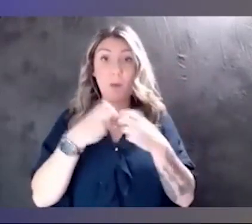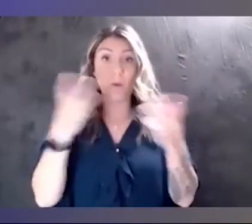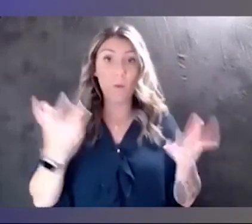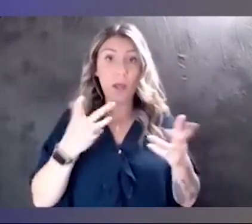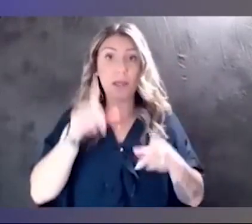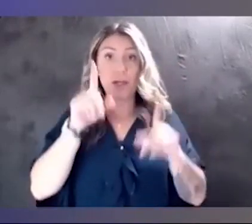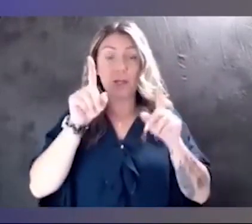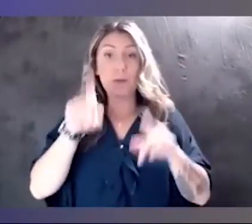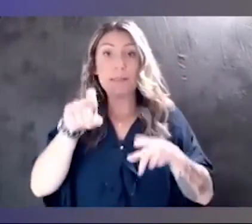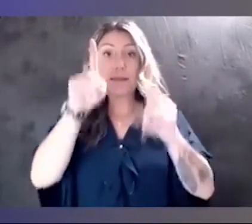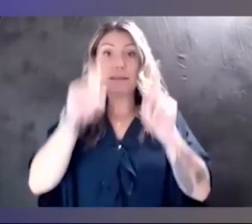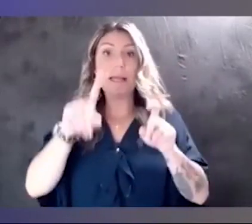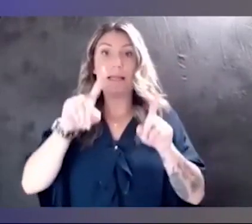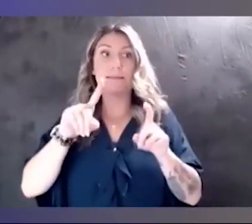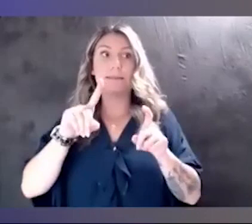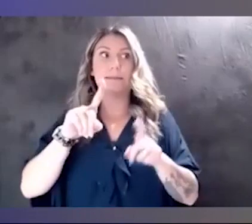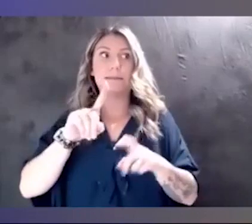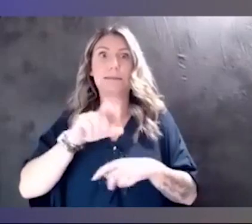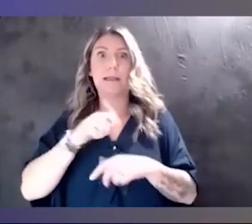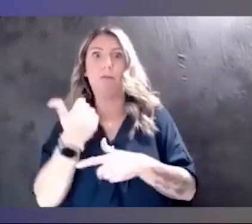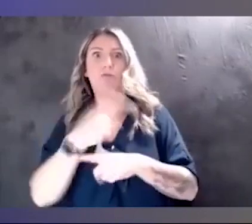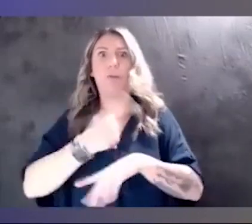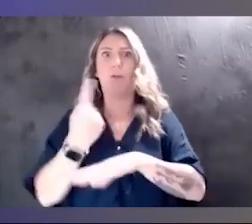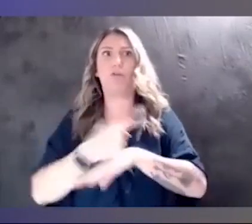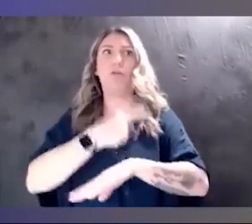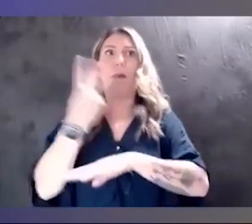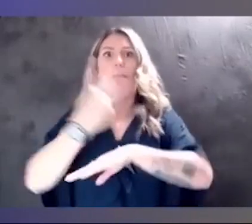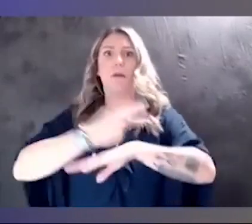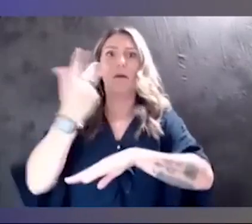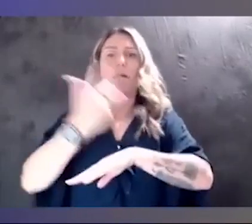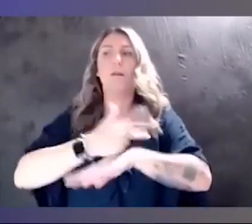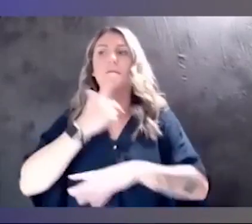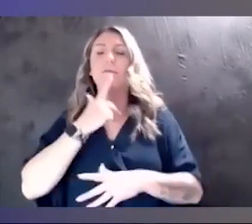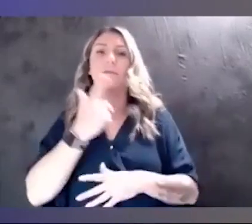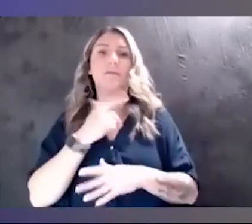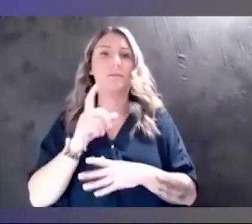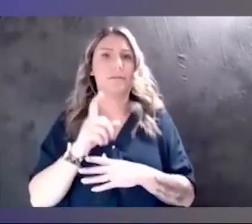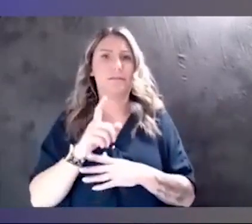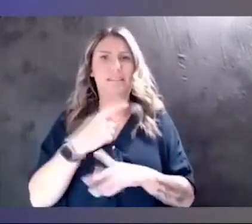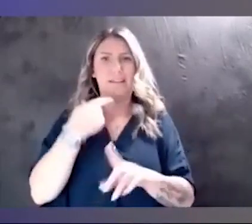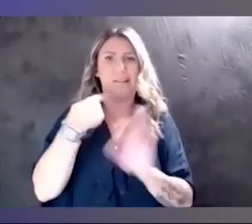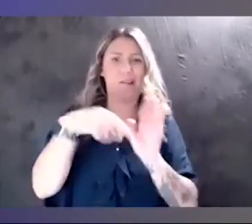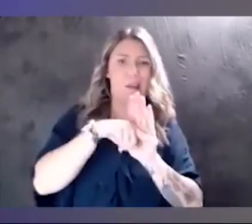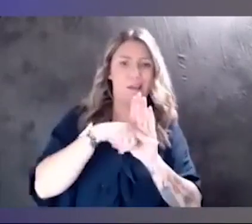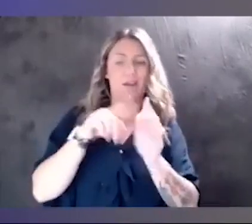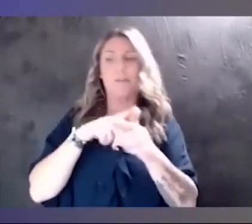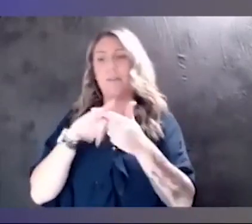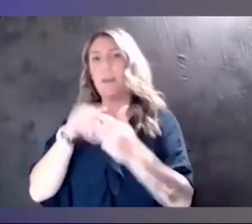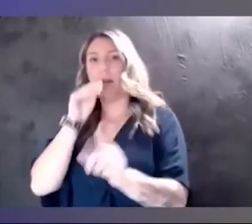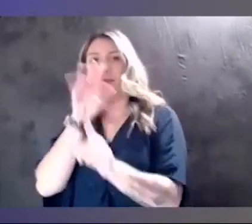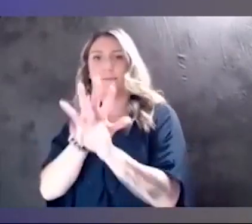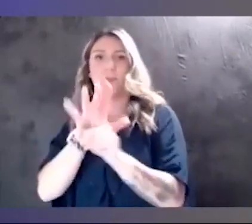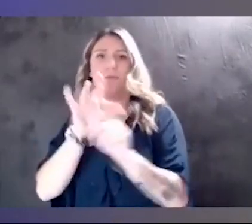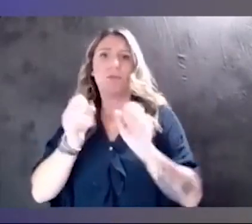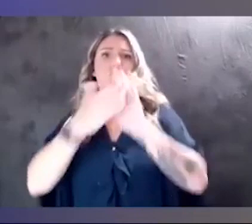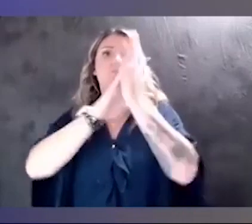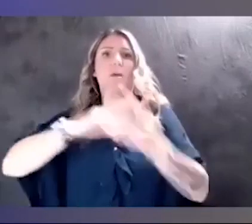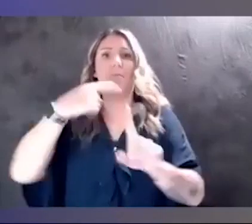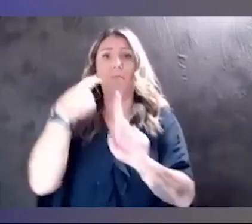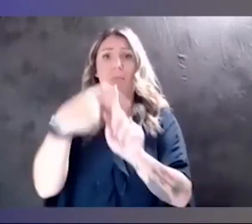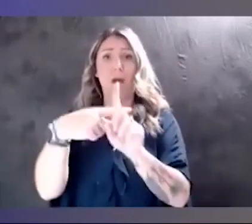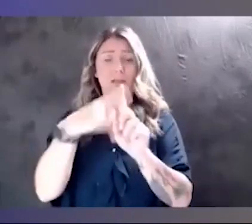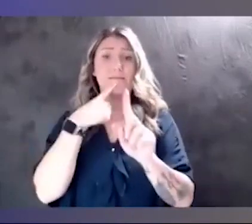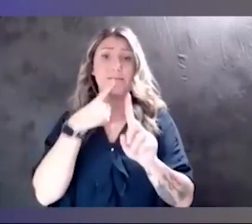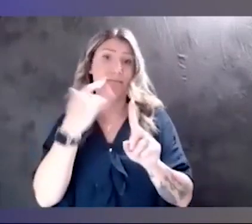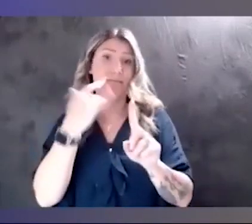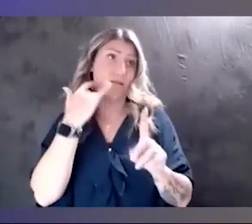athletes every other day, because a negative test and an exposure 2 to 3 days later could be a positive case. And correct me if I'm wrong on